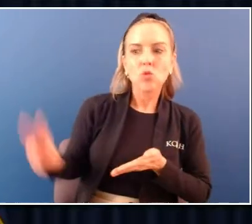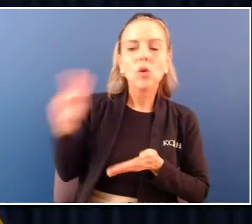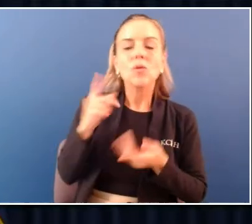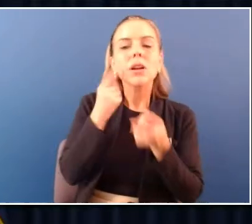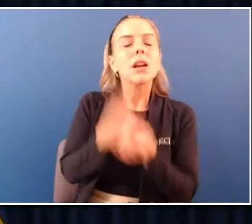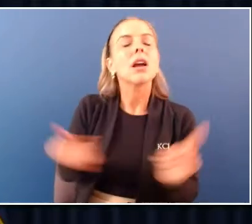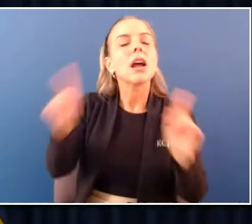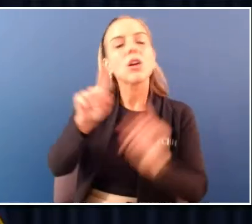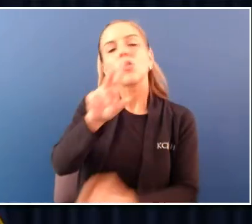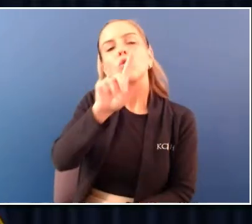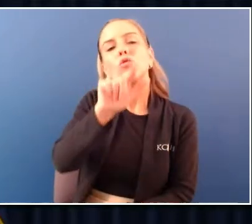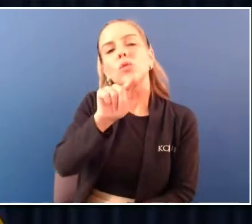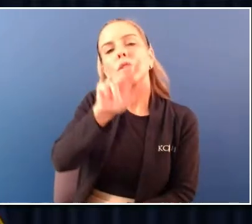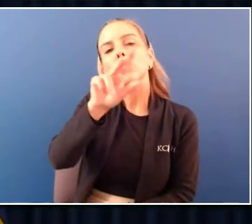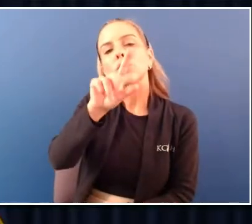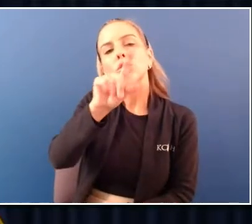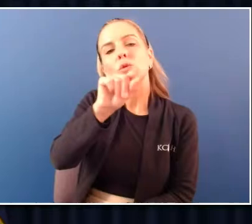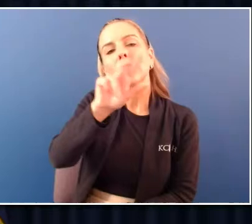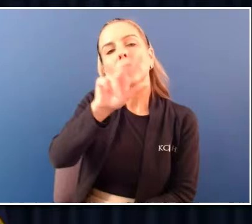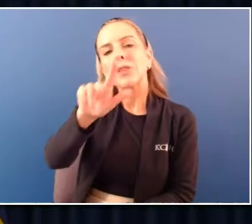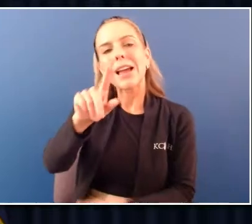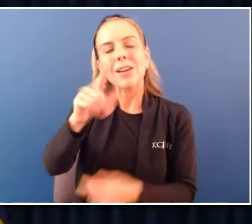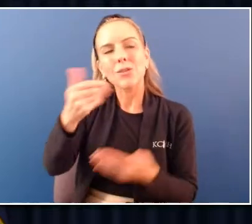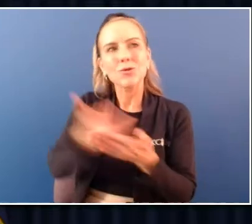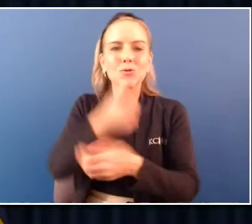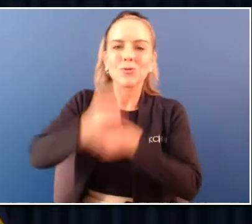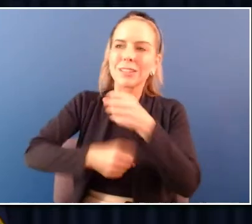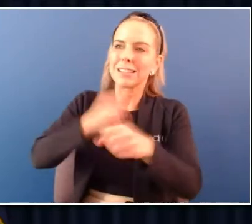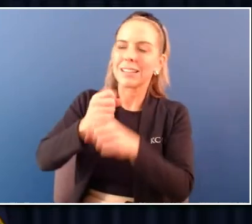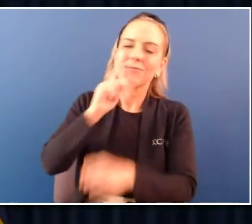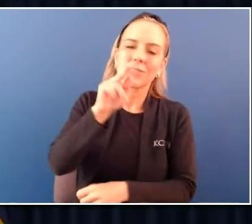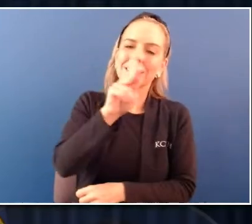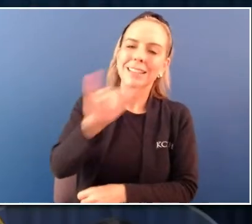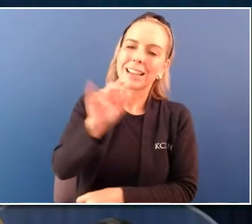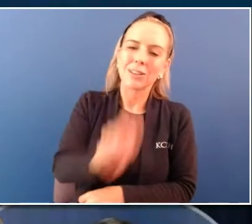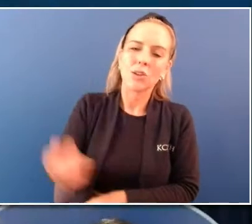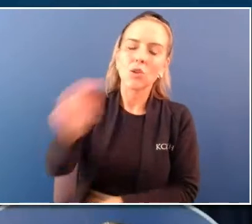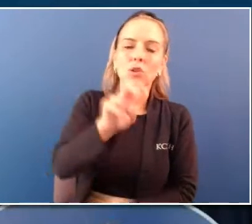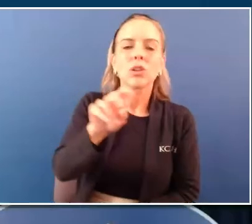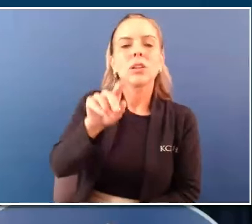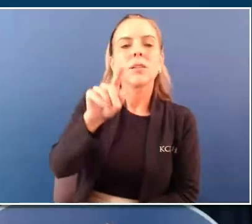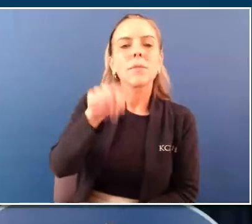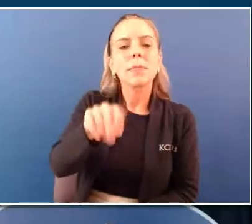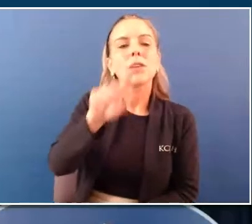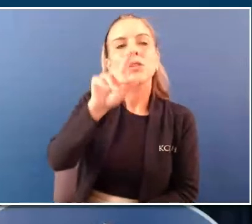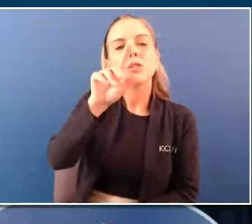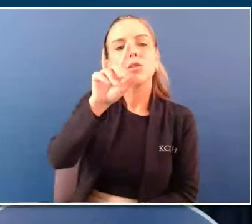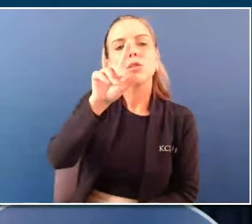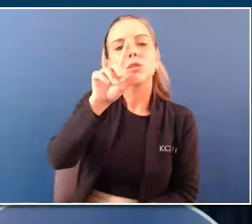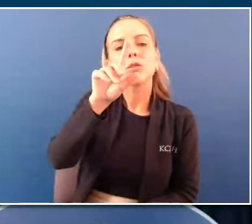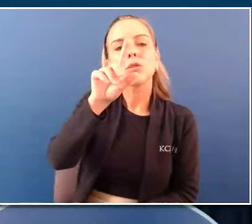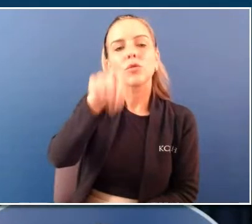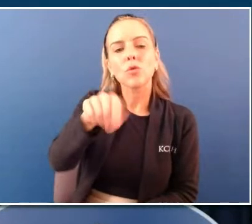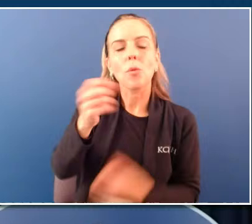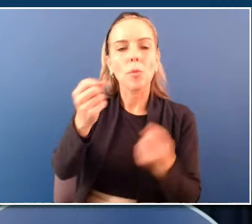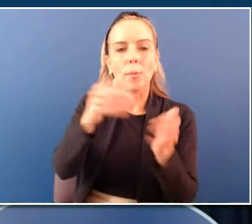new record year for Kentucky tourism, with $13.8 billion generated in economic impact